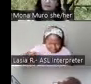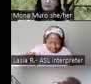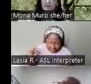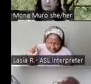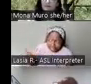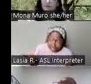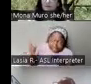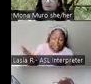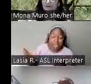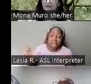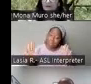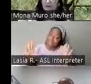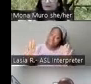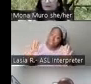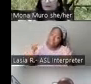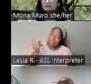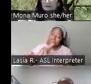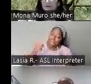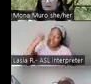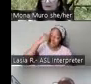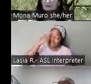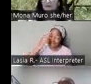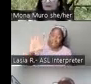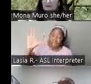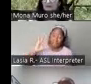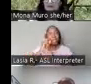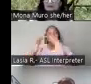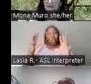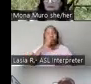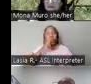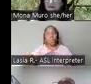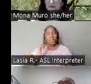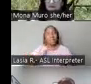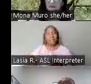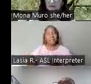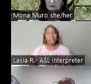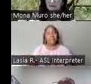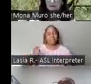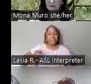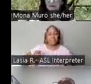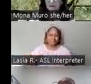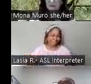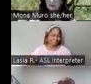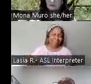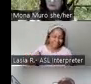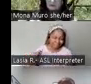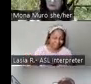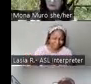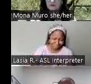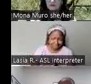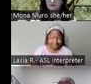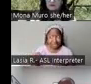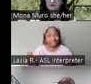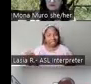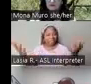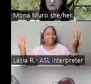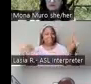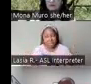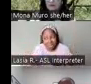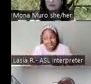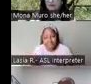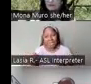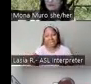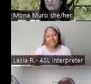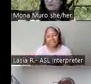have to think down the road about how our system could look differently and how we can engage it